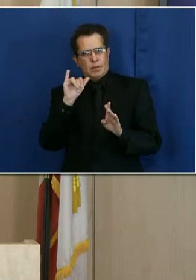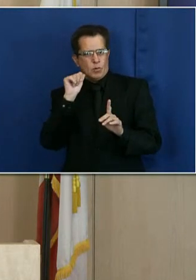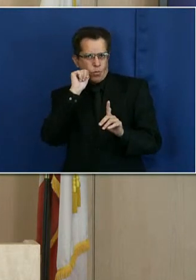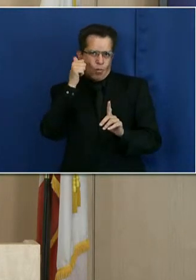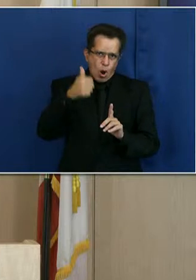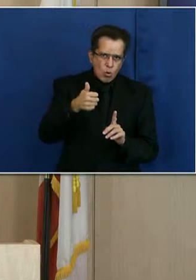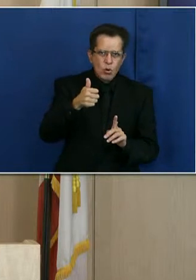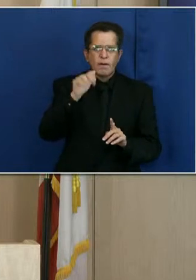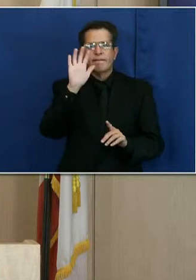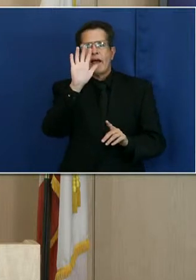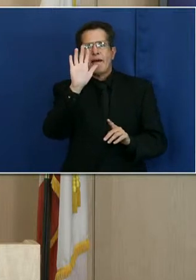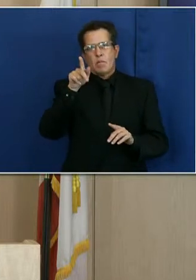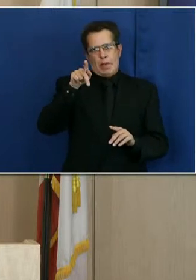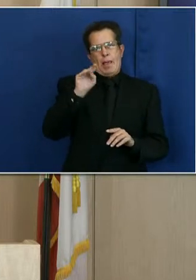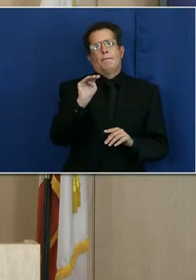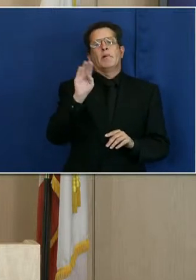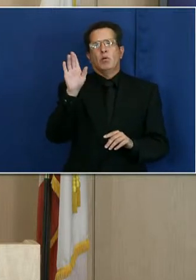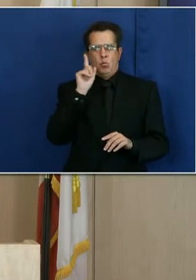p.m.